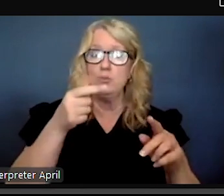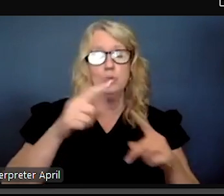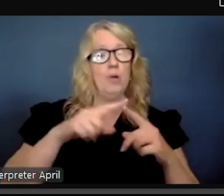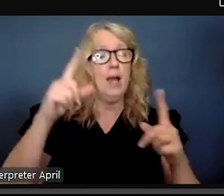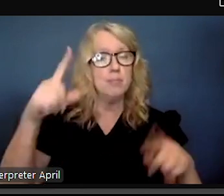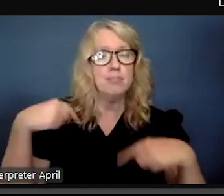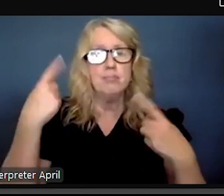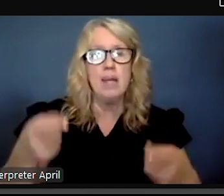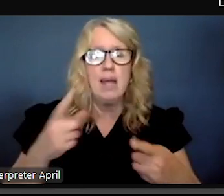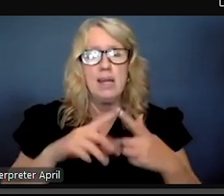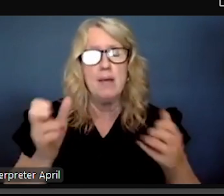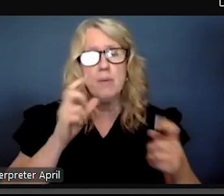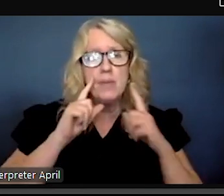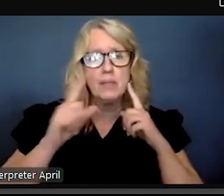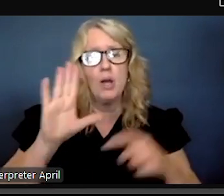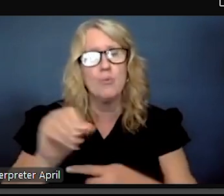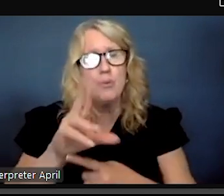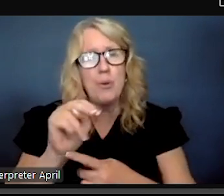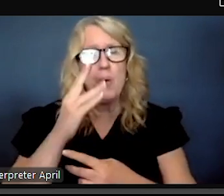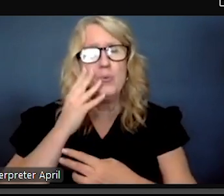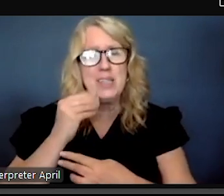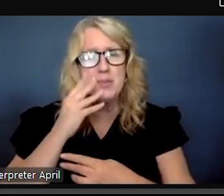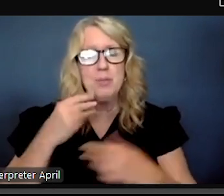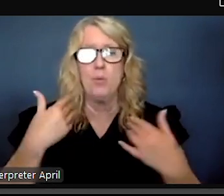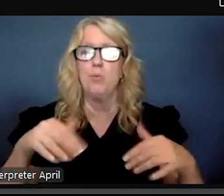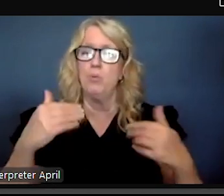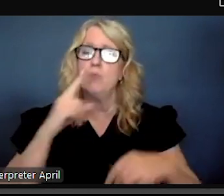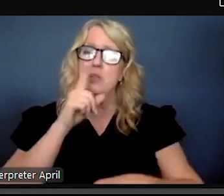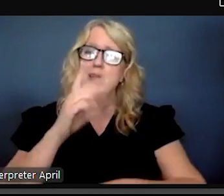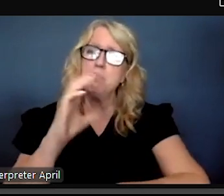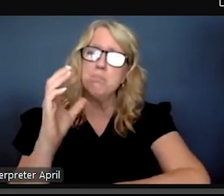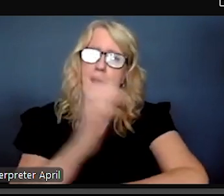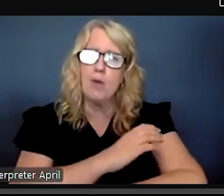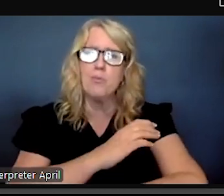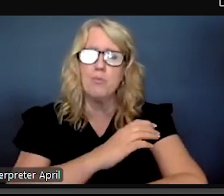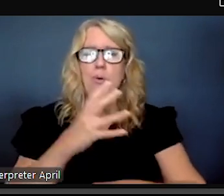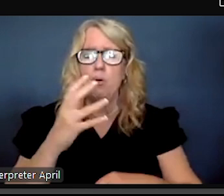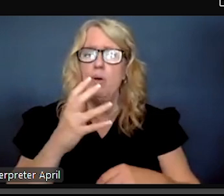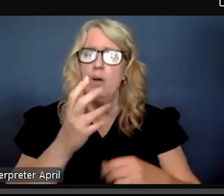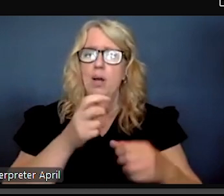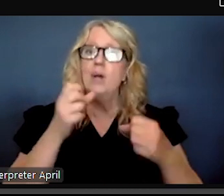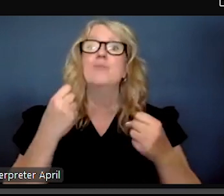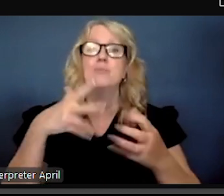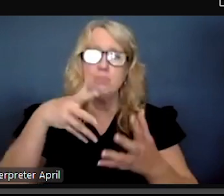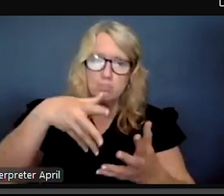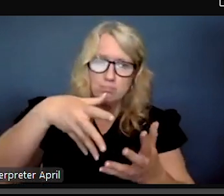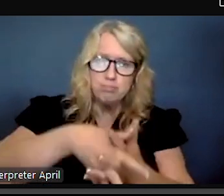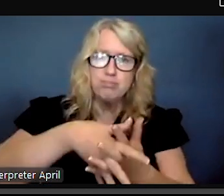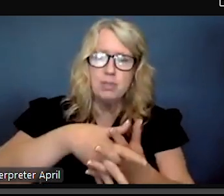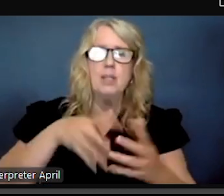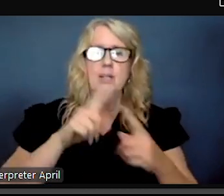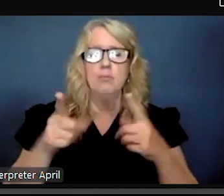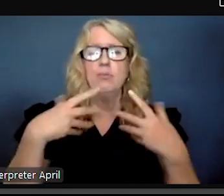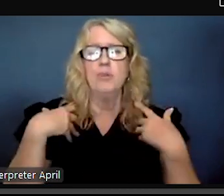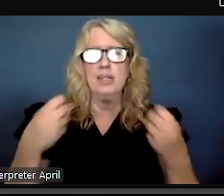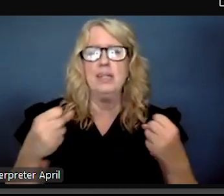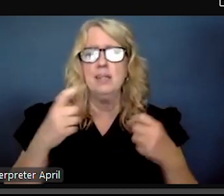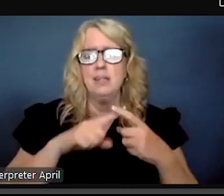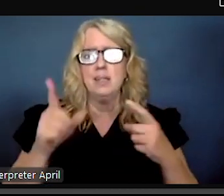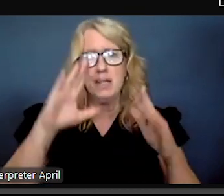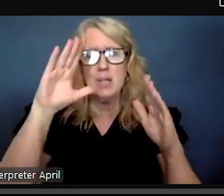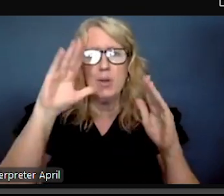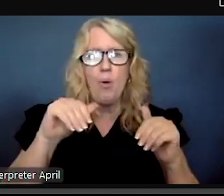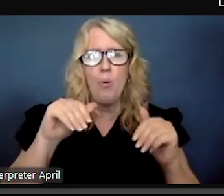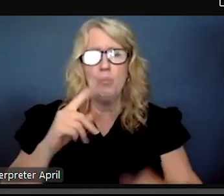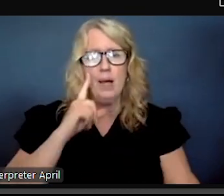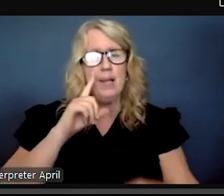are and able to talk about their own experience, that's a powerful anchor and a powerful source of healing and hope. That I